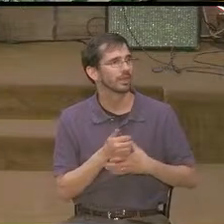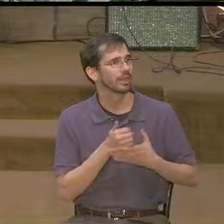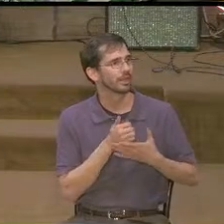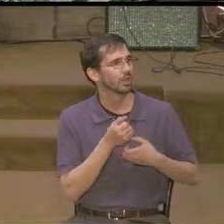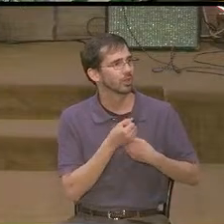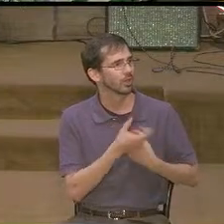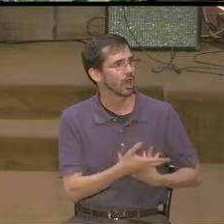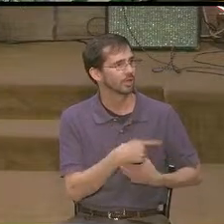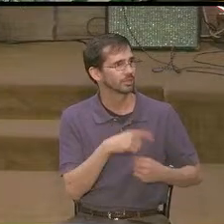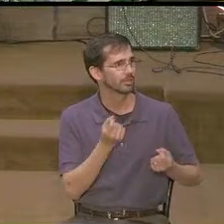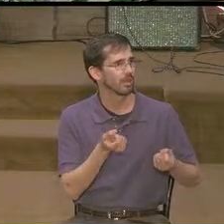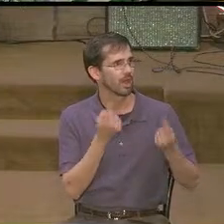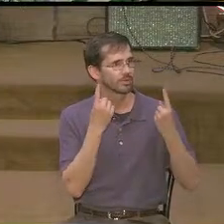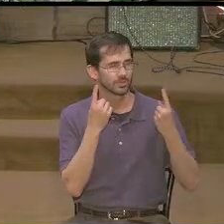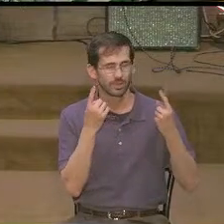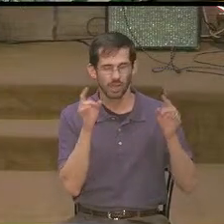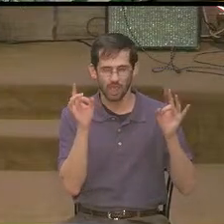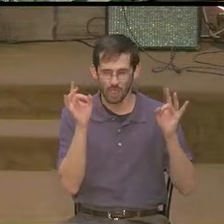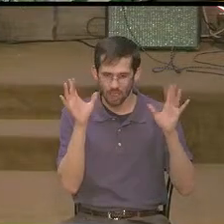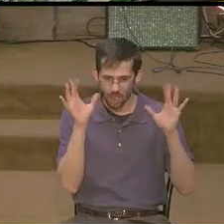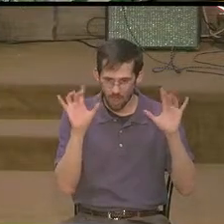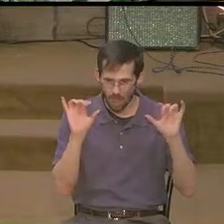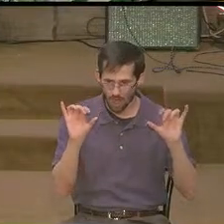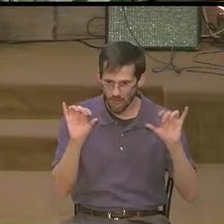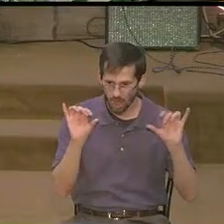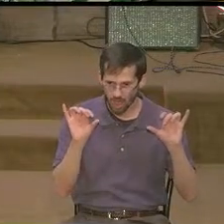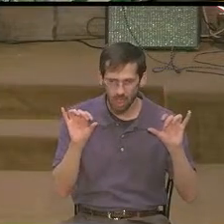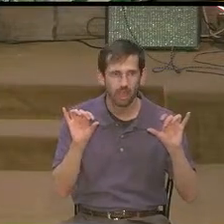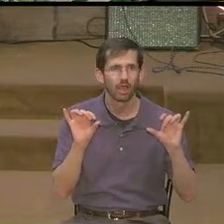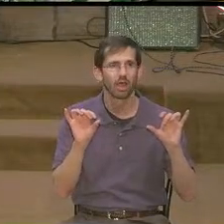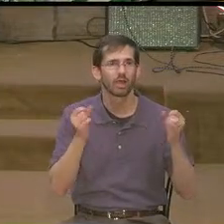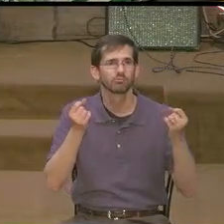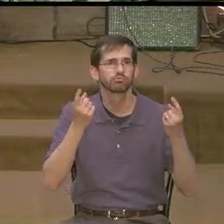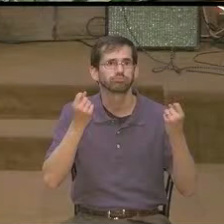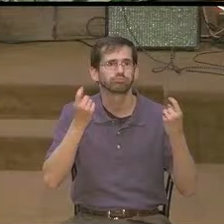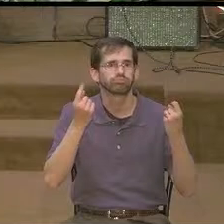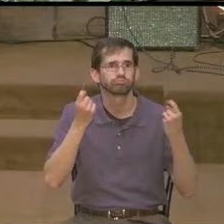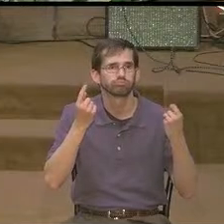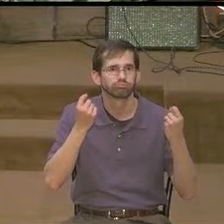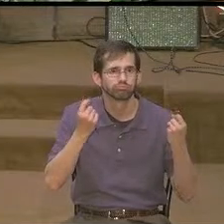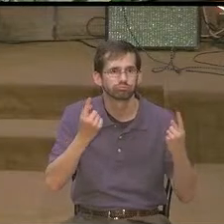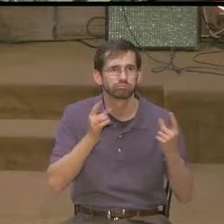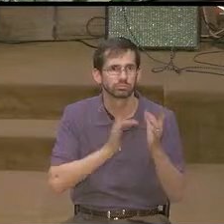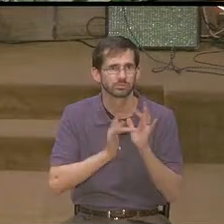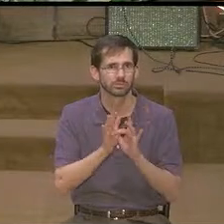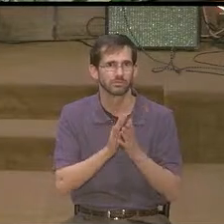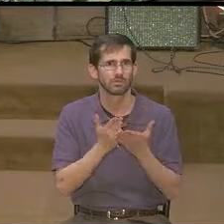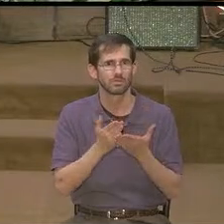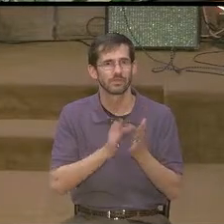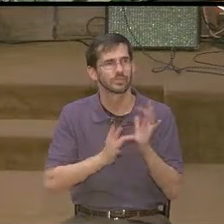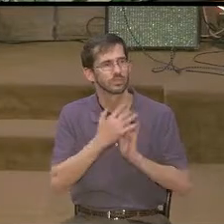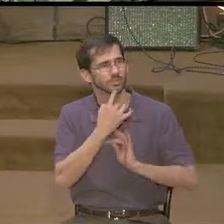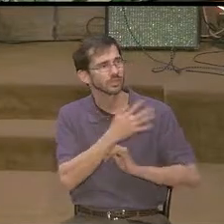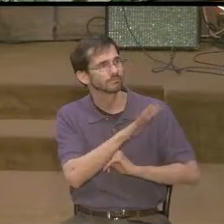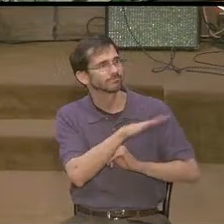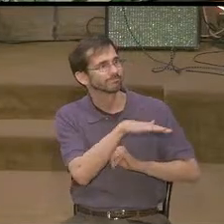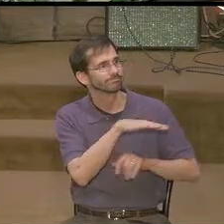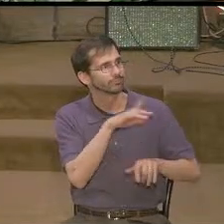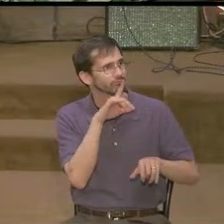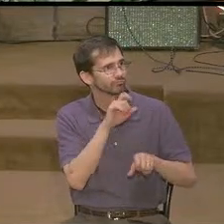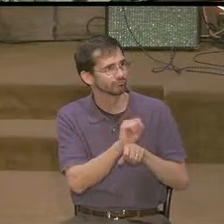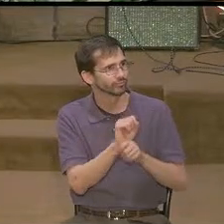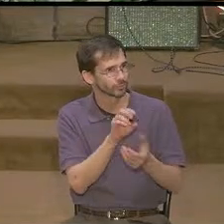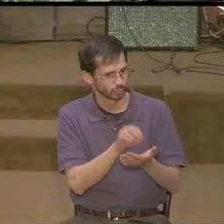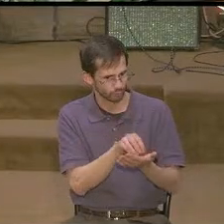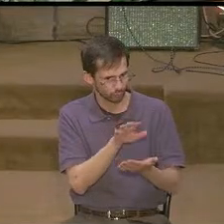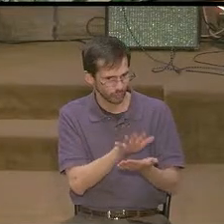might comprehend the scriptures. And then he said to them, thus it is written, and